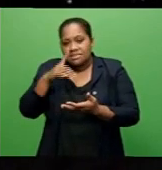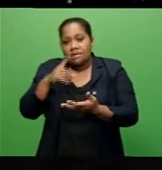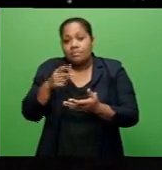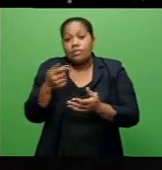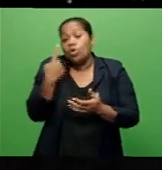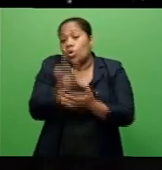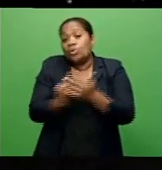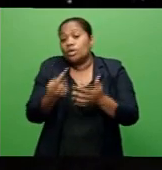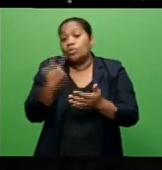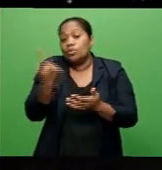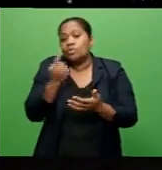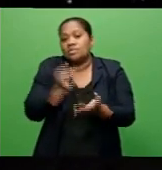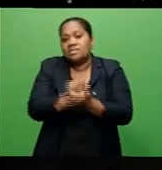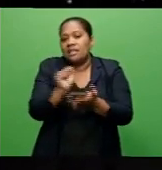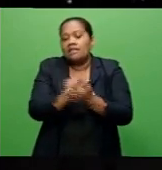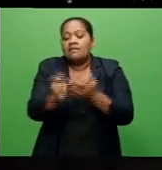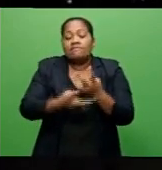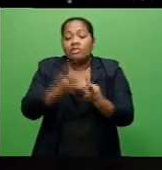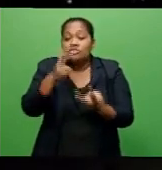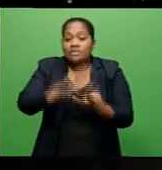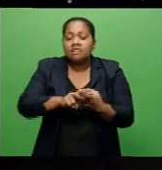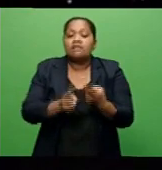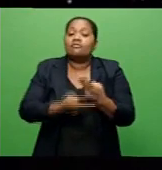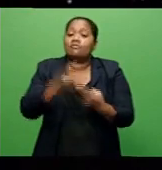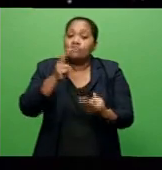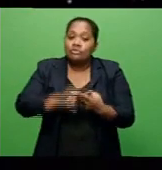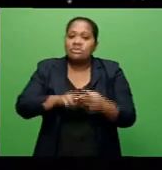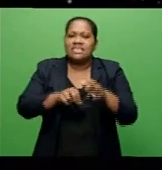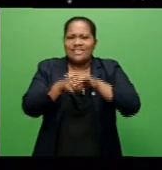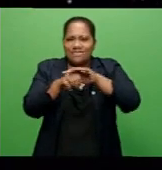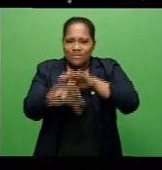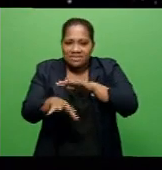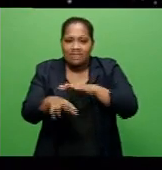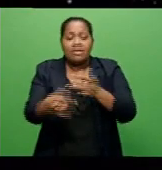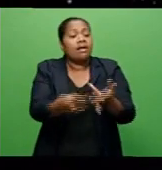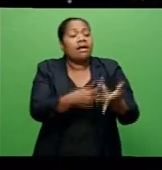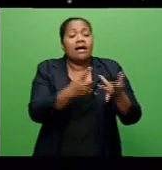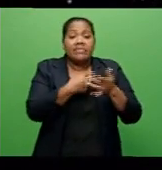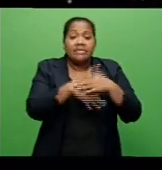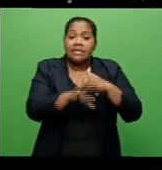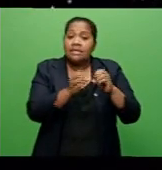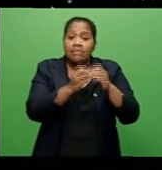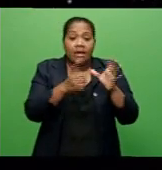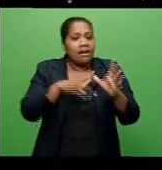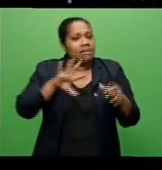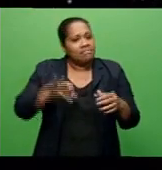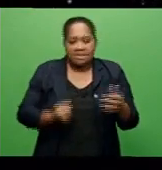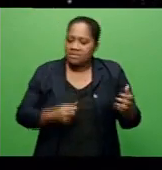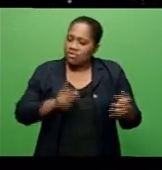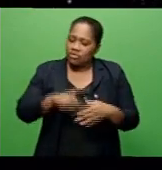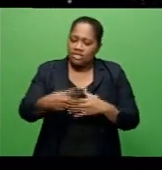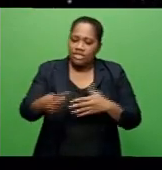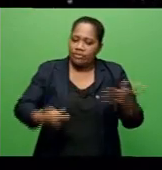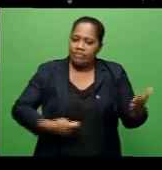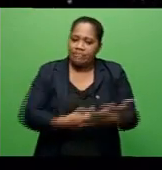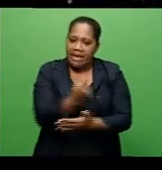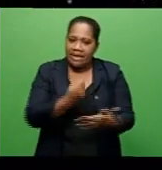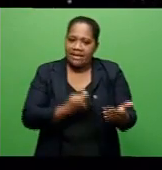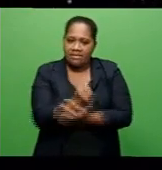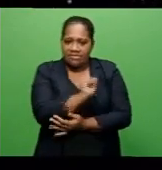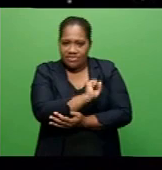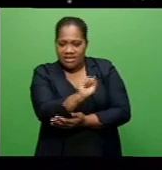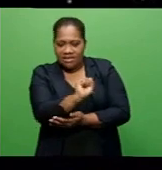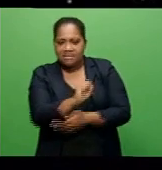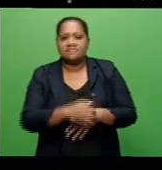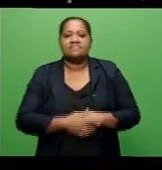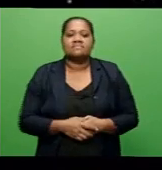either vegetables, fruits or root crops. The other vendors at the Bar Market will have to continue paying their dues. Also, the Bar Town